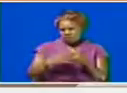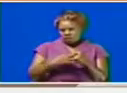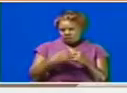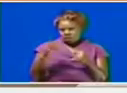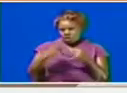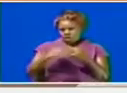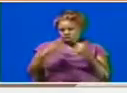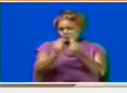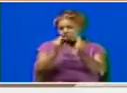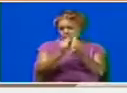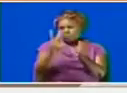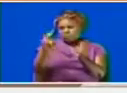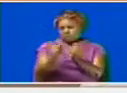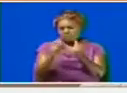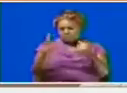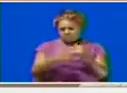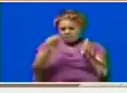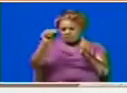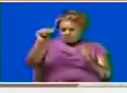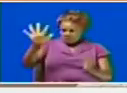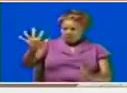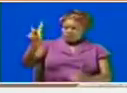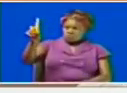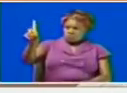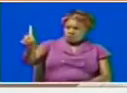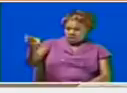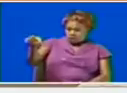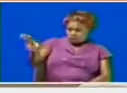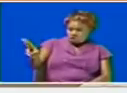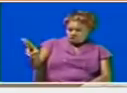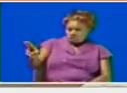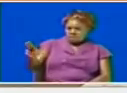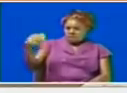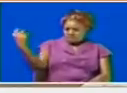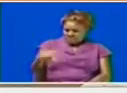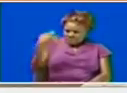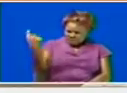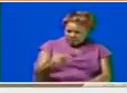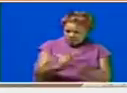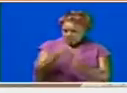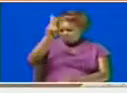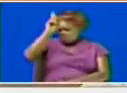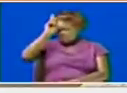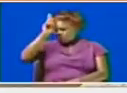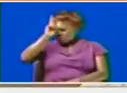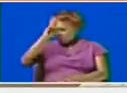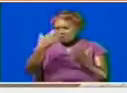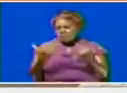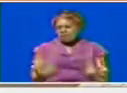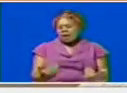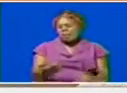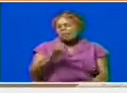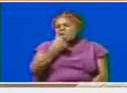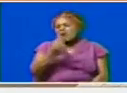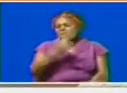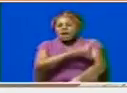October 2017. 51 of those who were shot, tortured and assaulted by police are currently recovering in